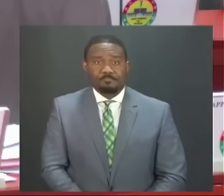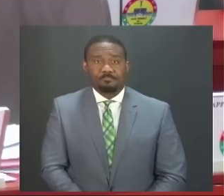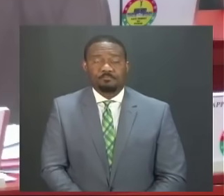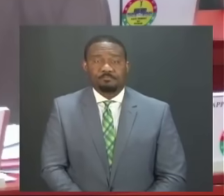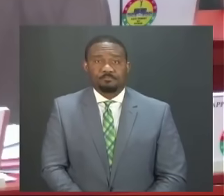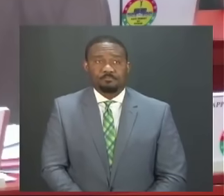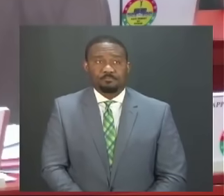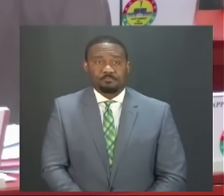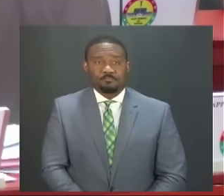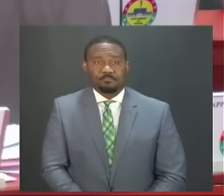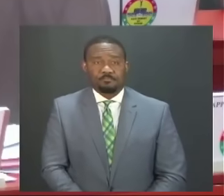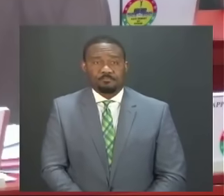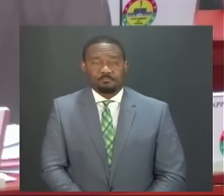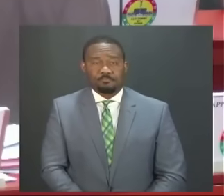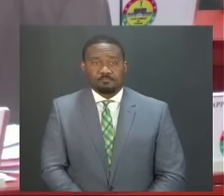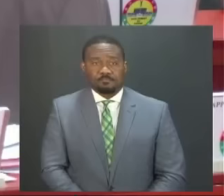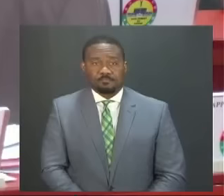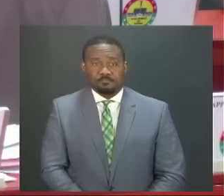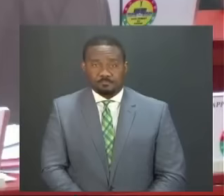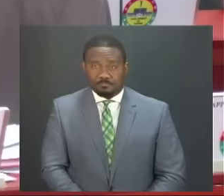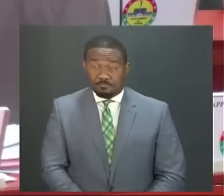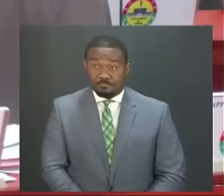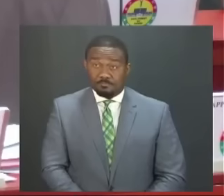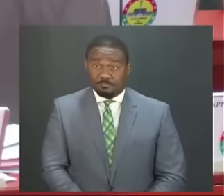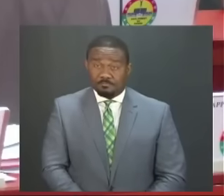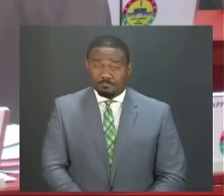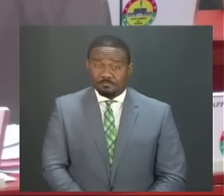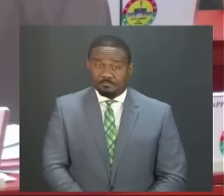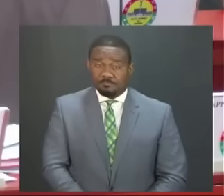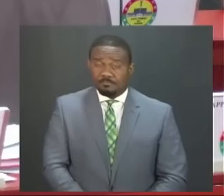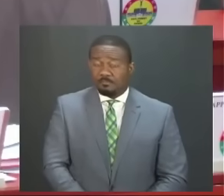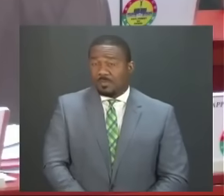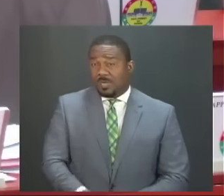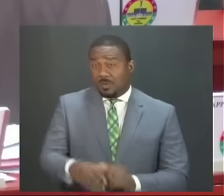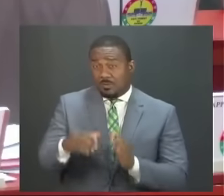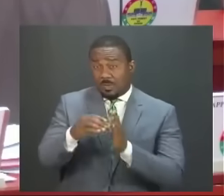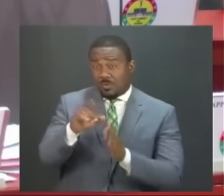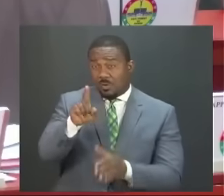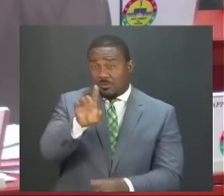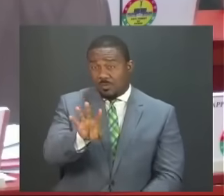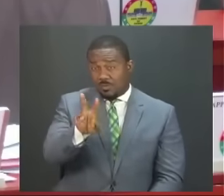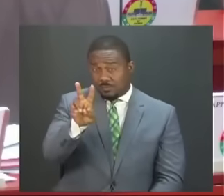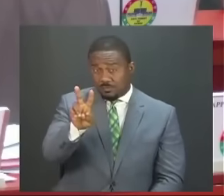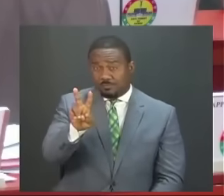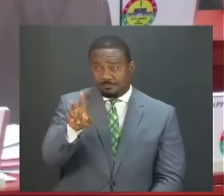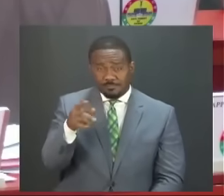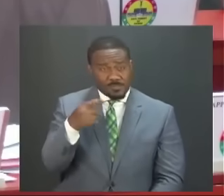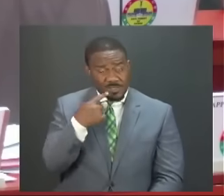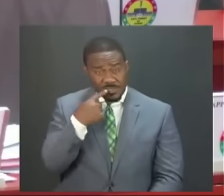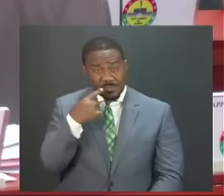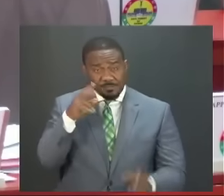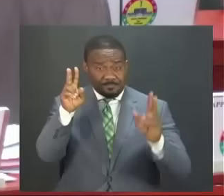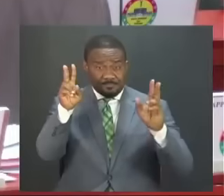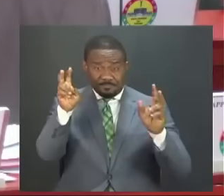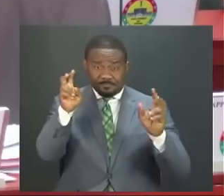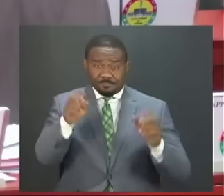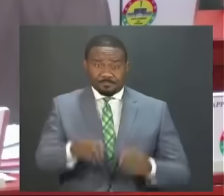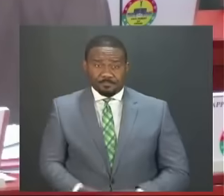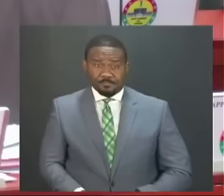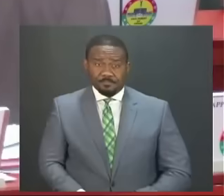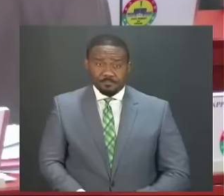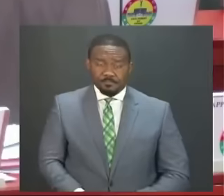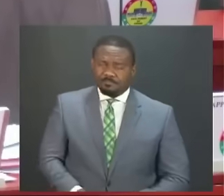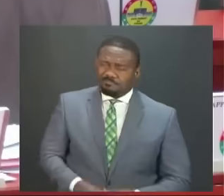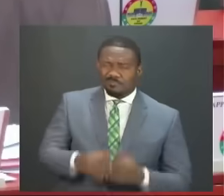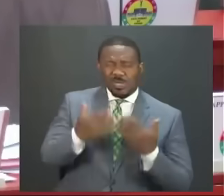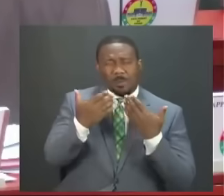1. He continues at 142. This is what he says. Even though